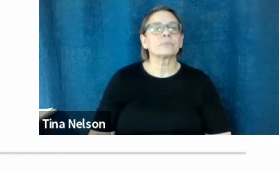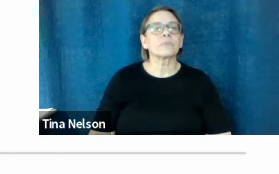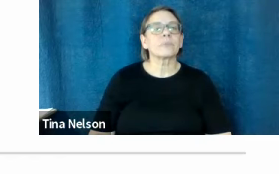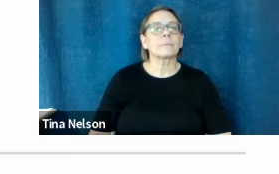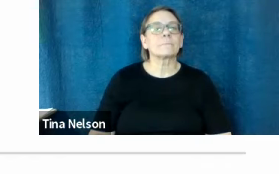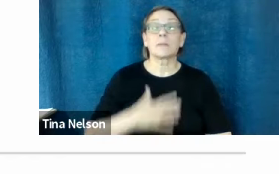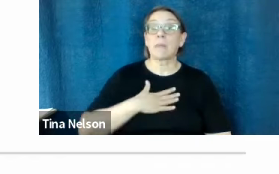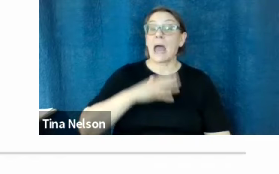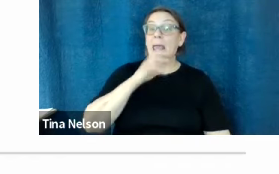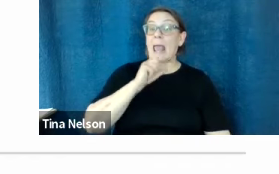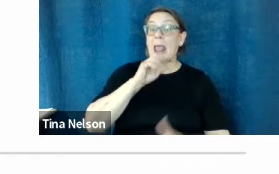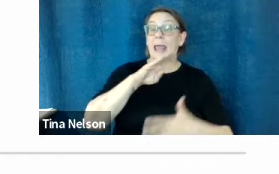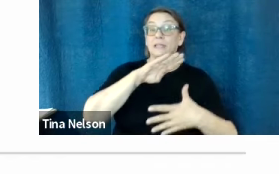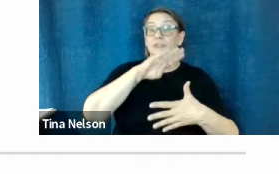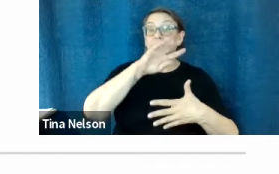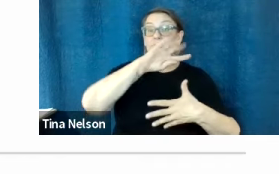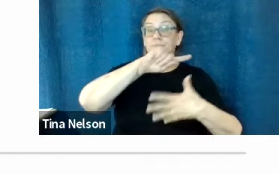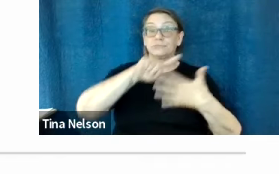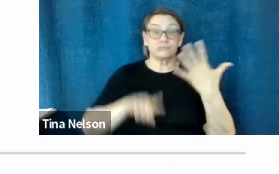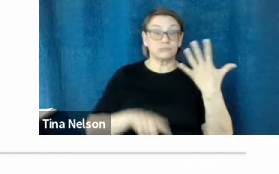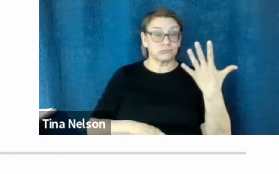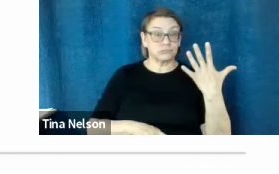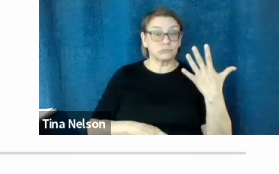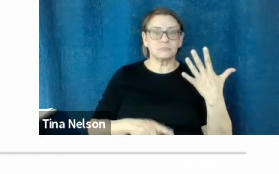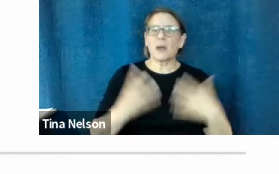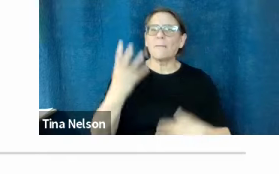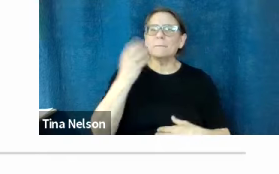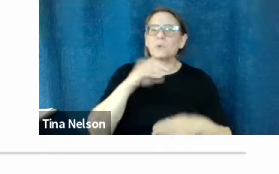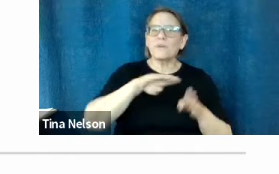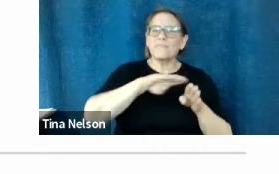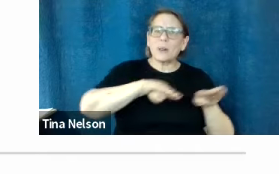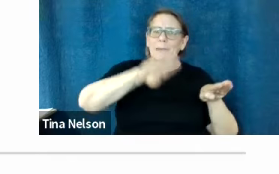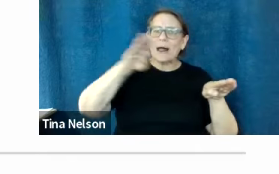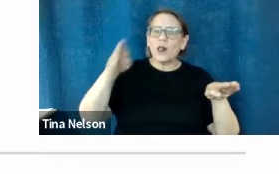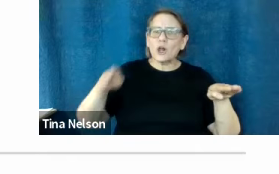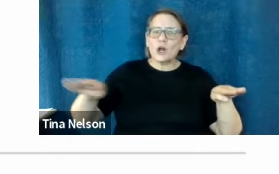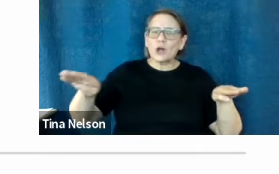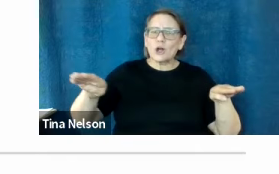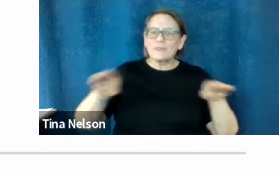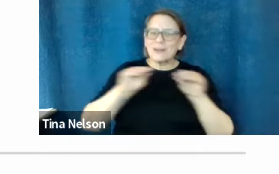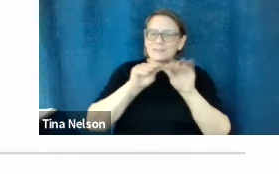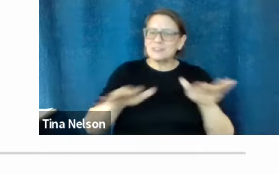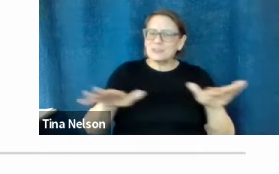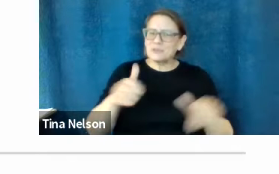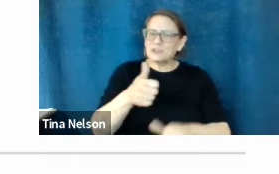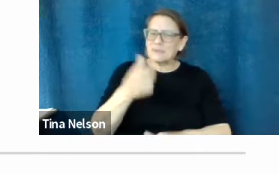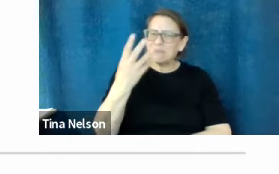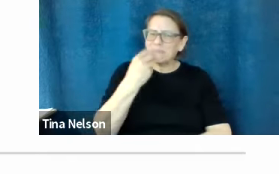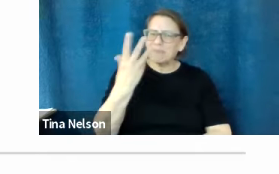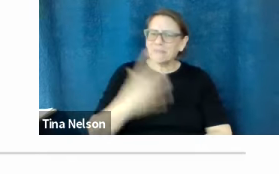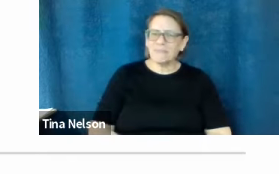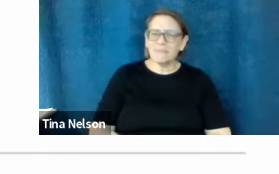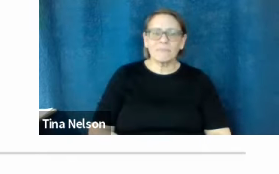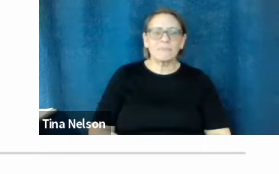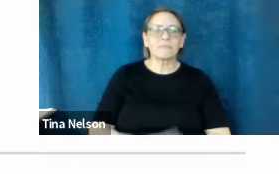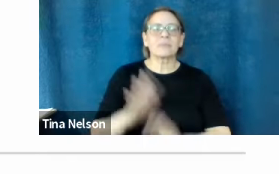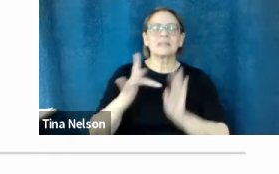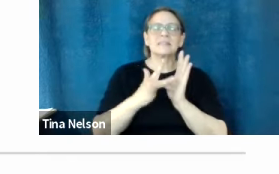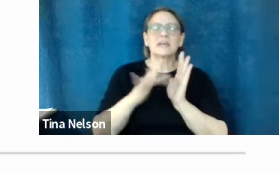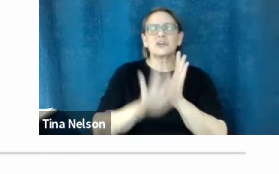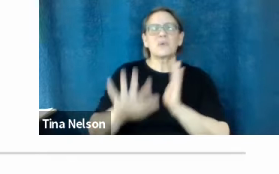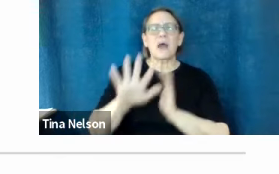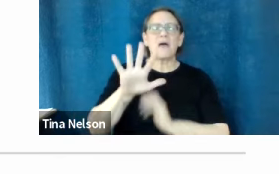My age is a beautiful bell curve here of age distribution centered around 50